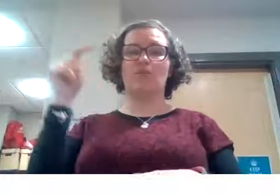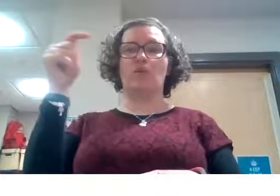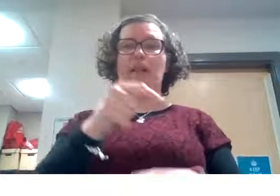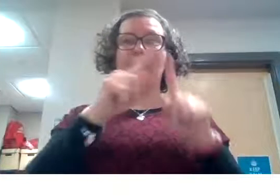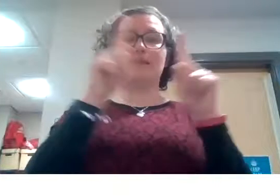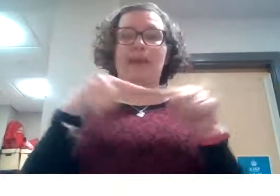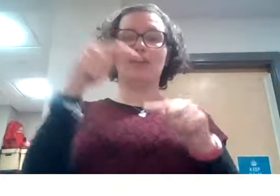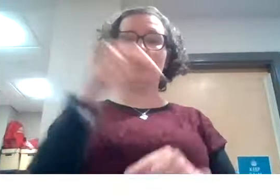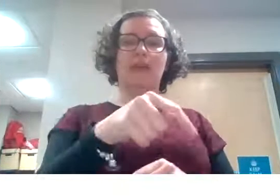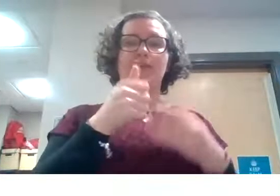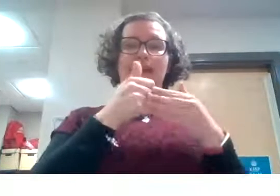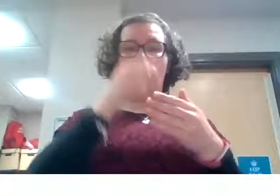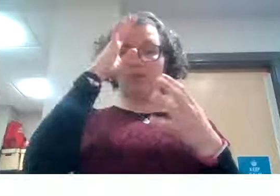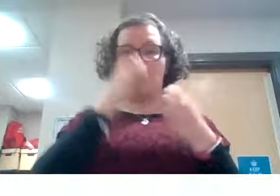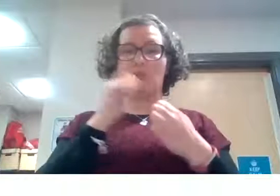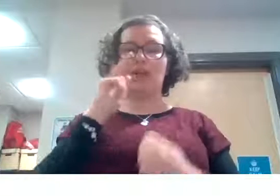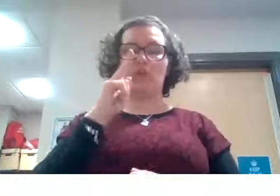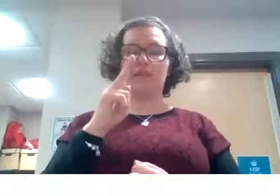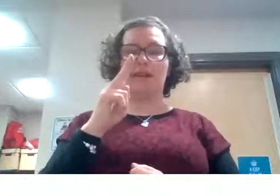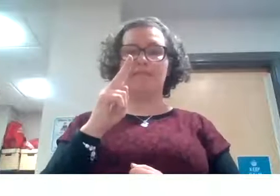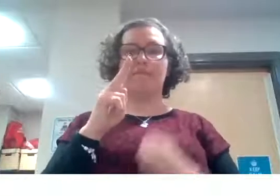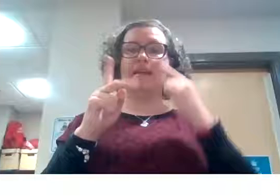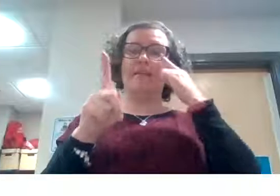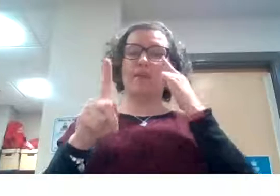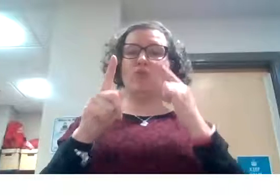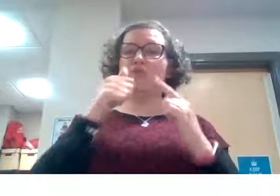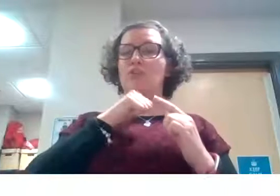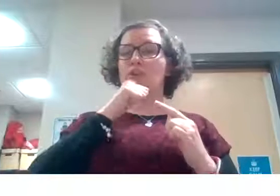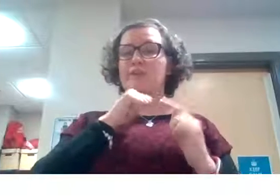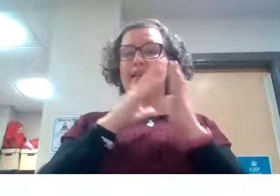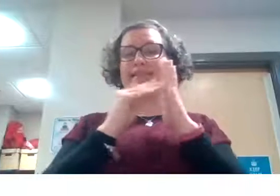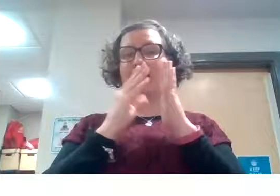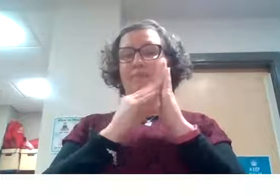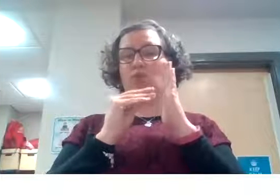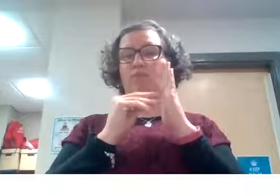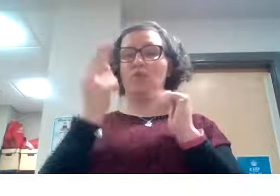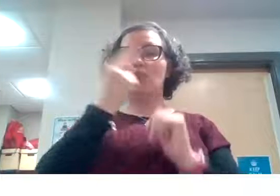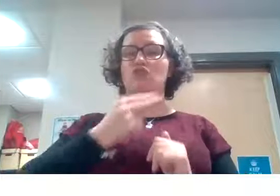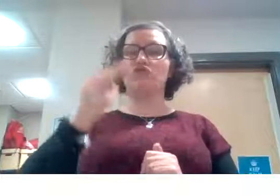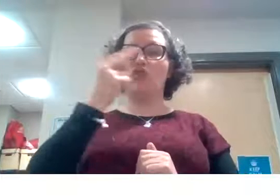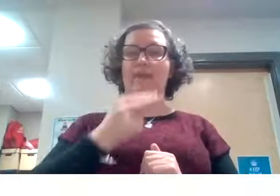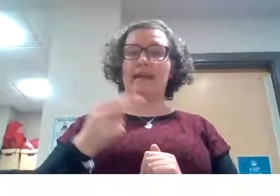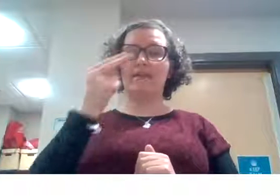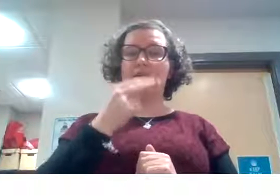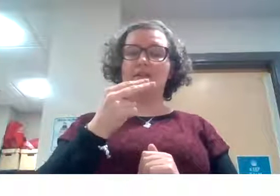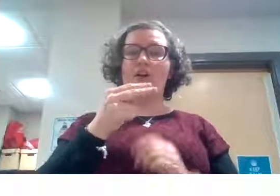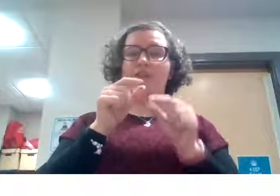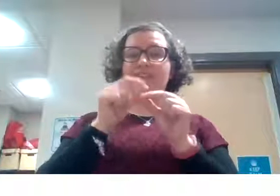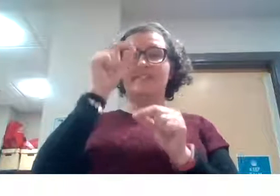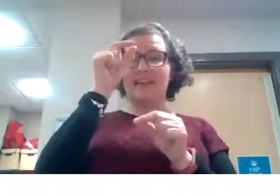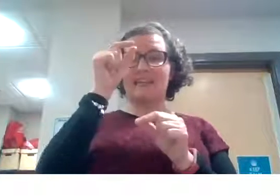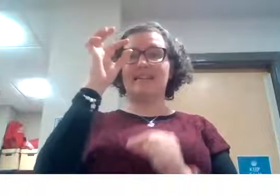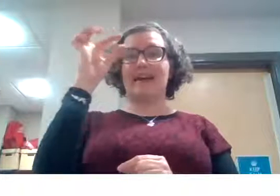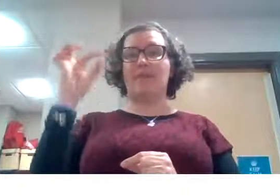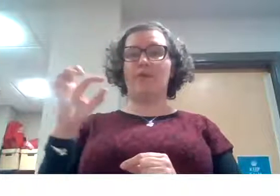in school. There's a picture below to help you remember what it looks like. They also use an example with a drawing of